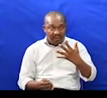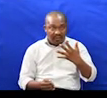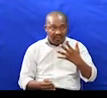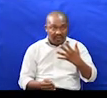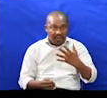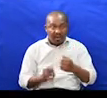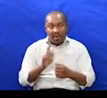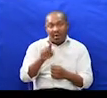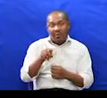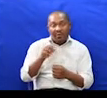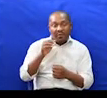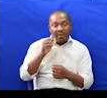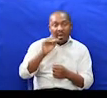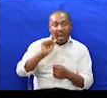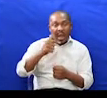Atomic